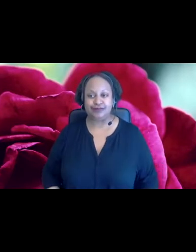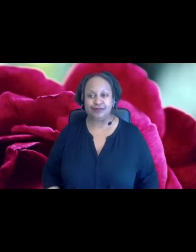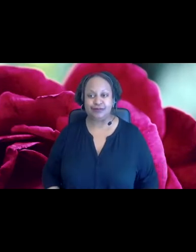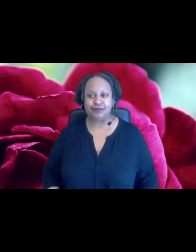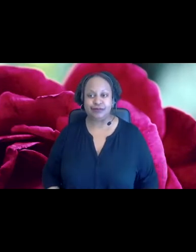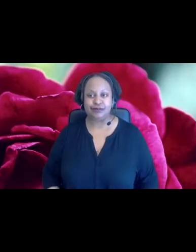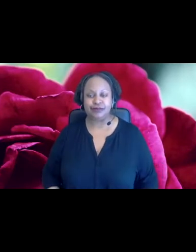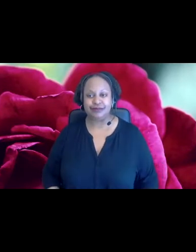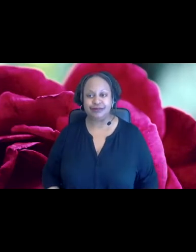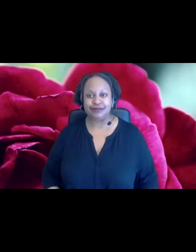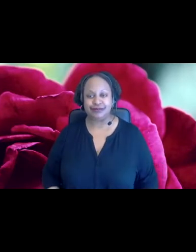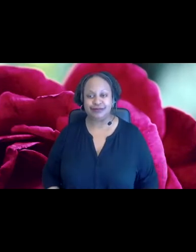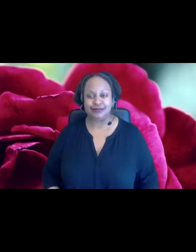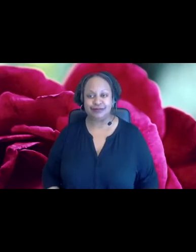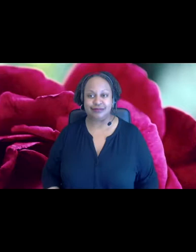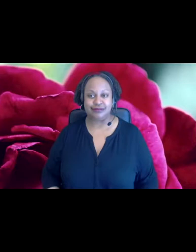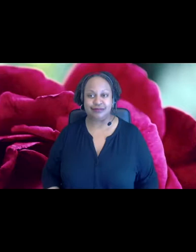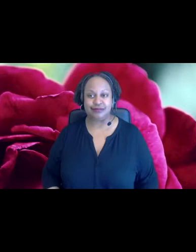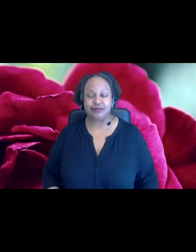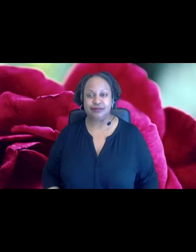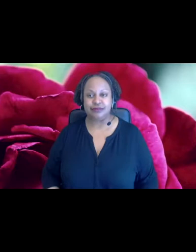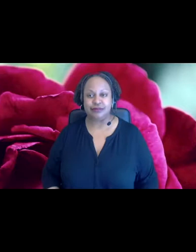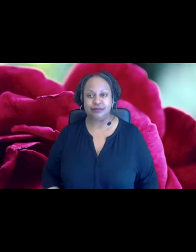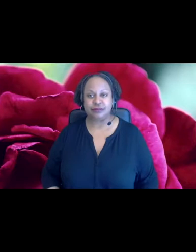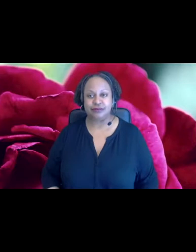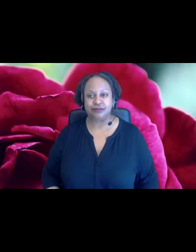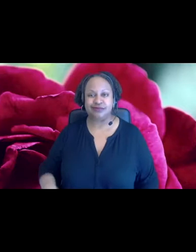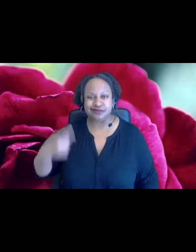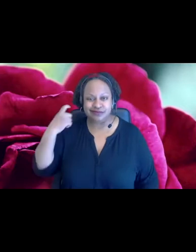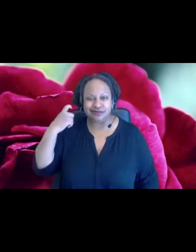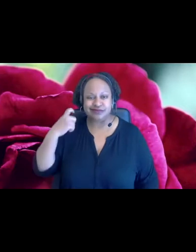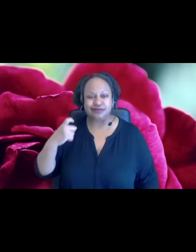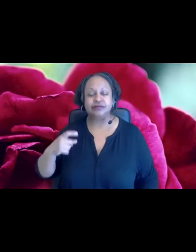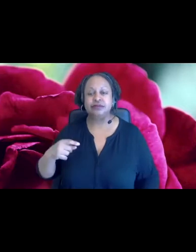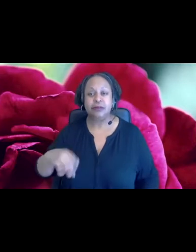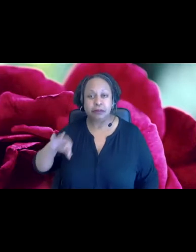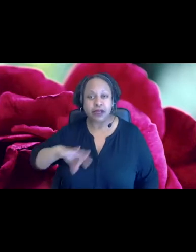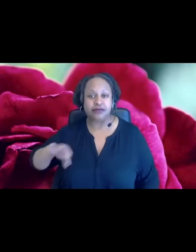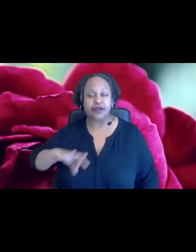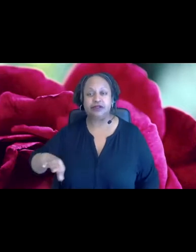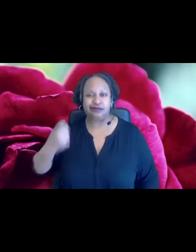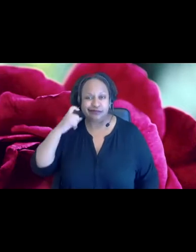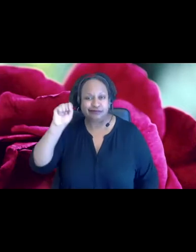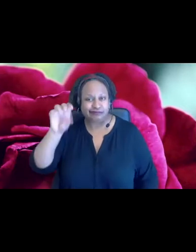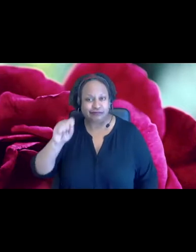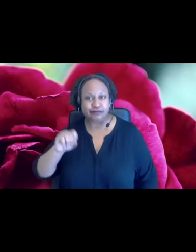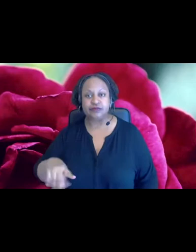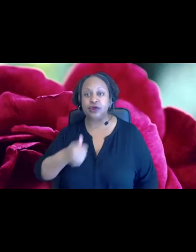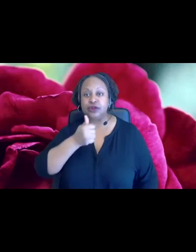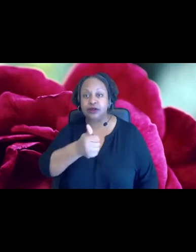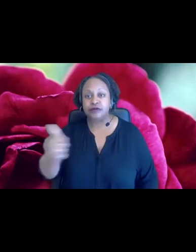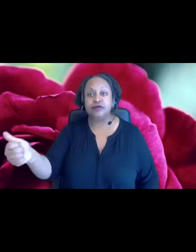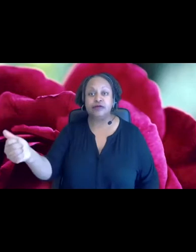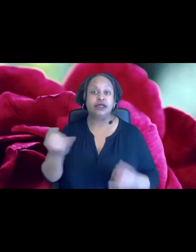In addition to these individual benefits I just referred to, if you were a self-employed